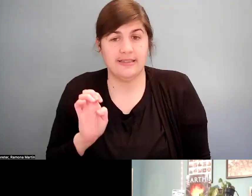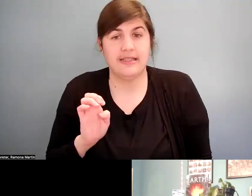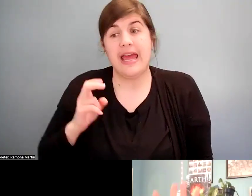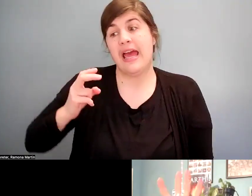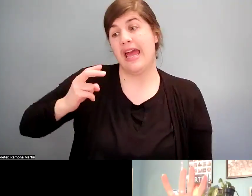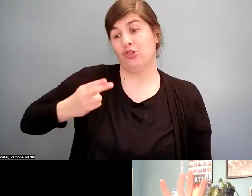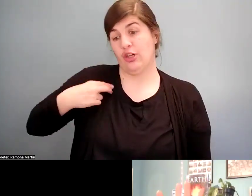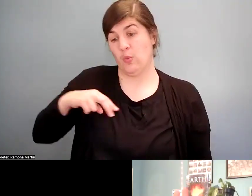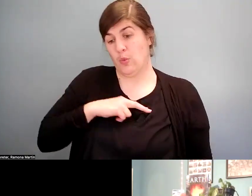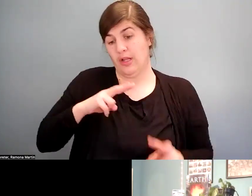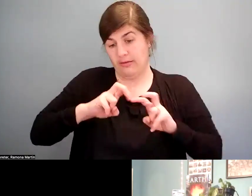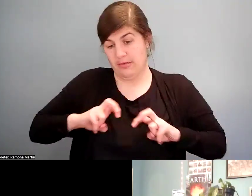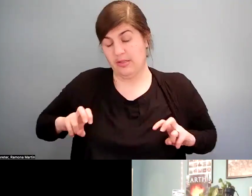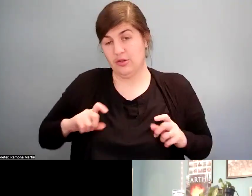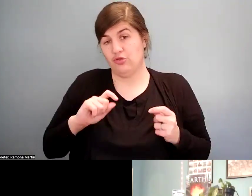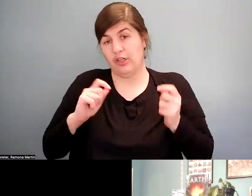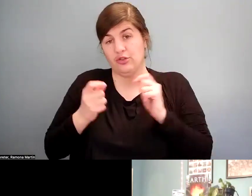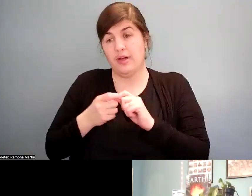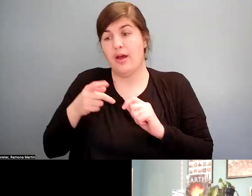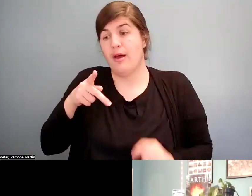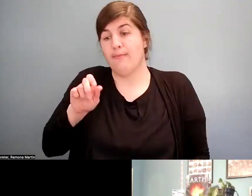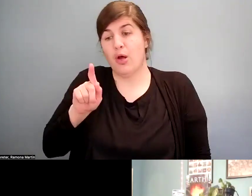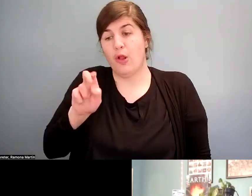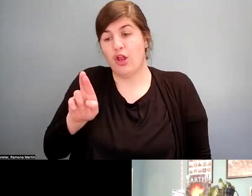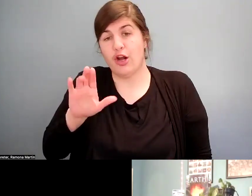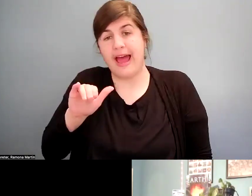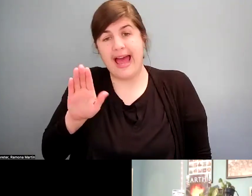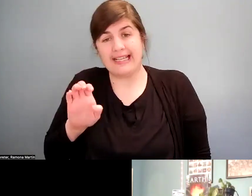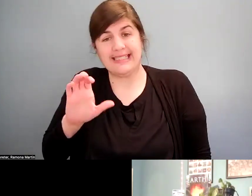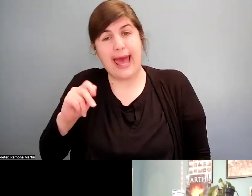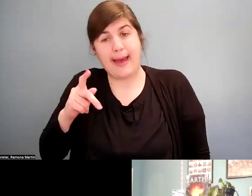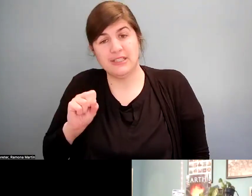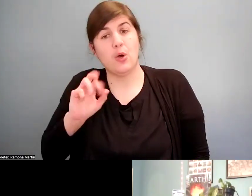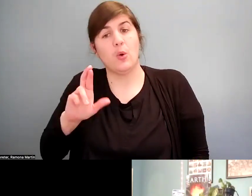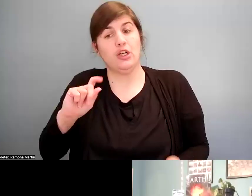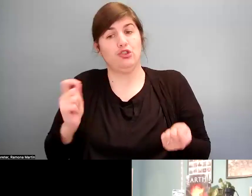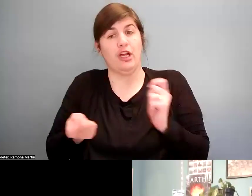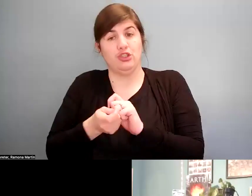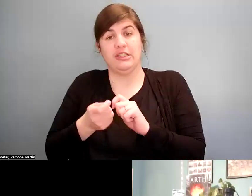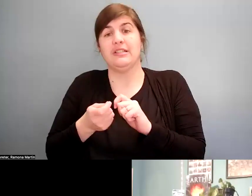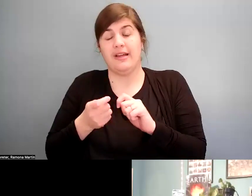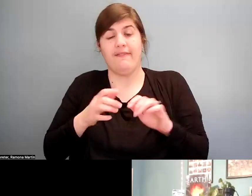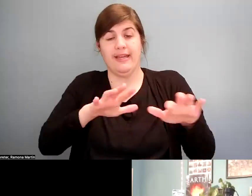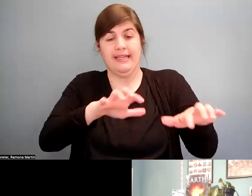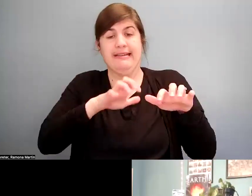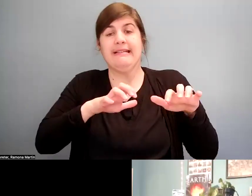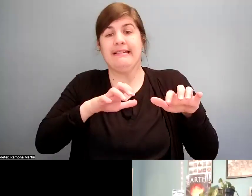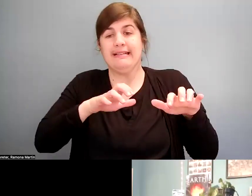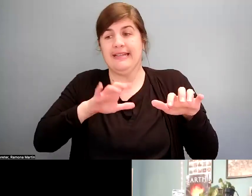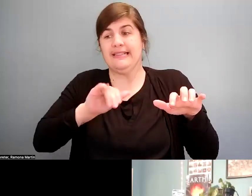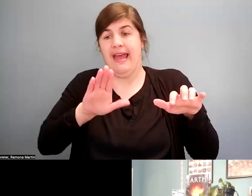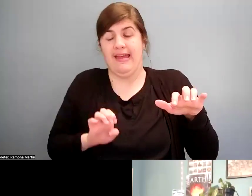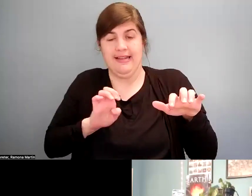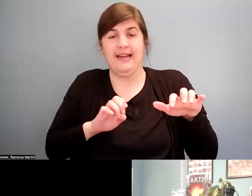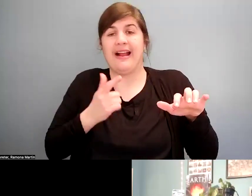changing of, say, the polar ice caps or the changing of glaciers affected how volcanoes erupt over time.